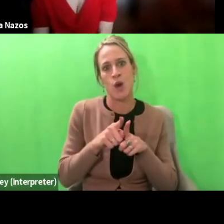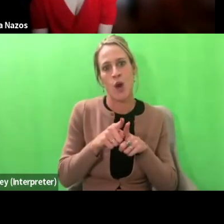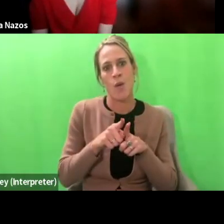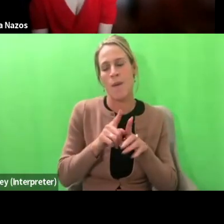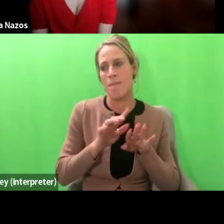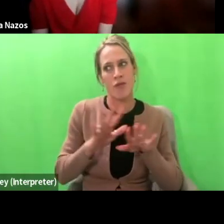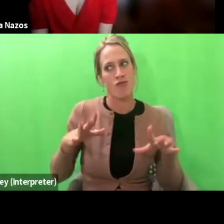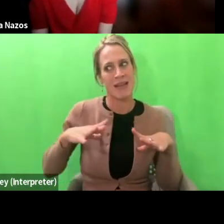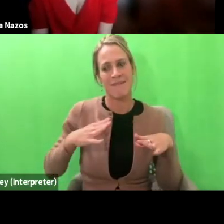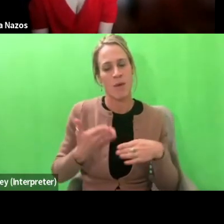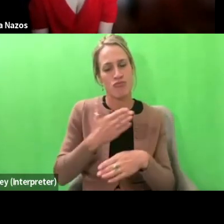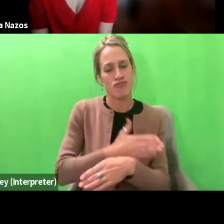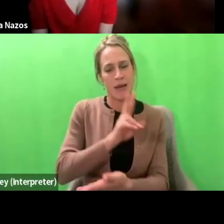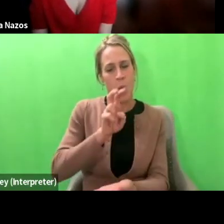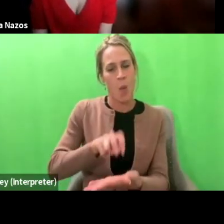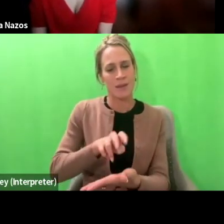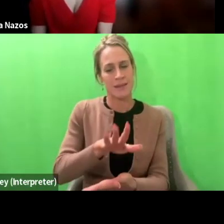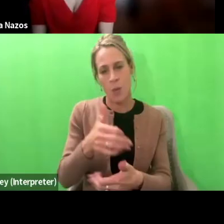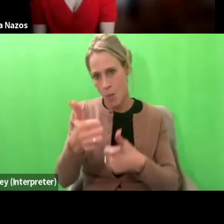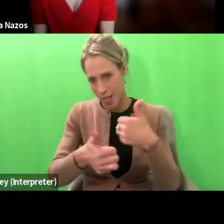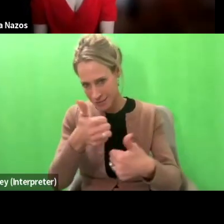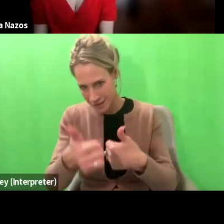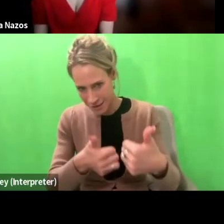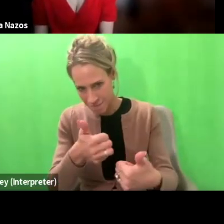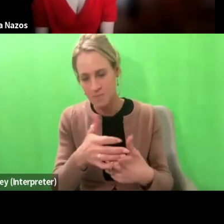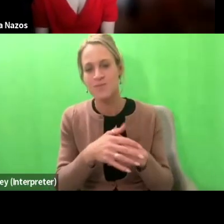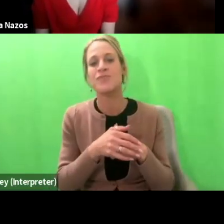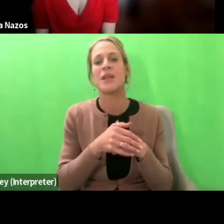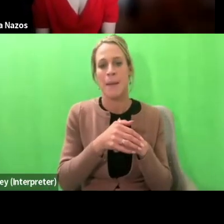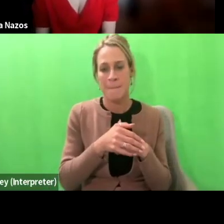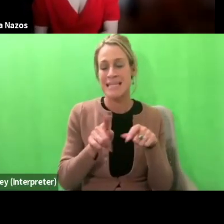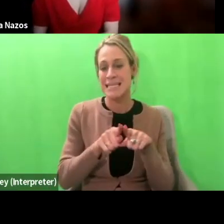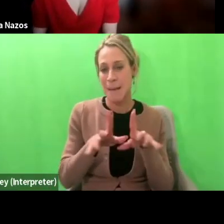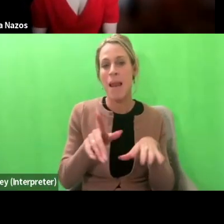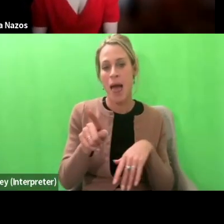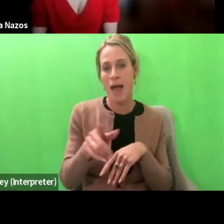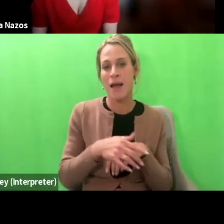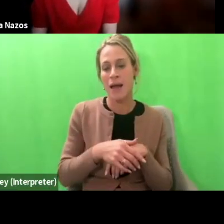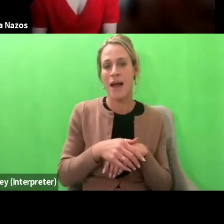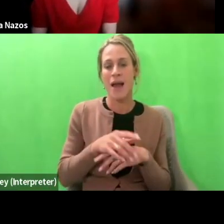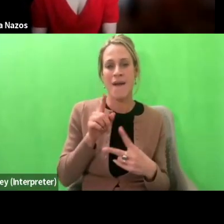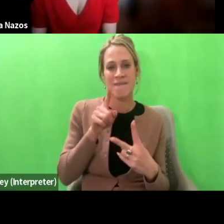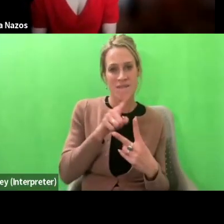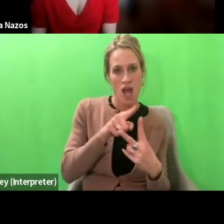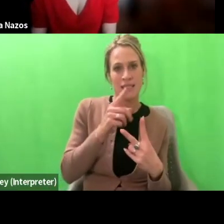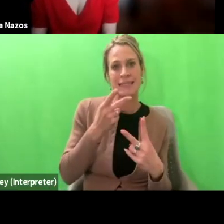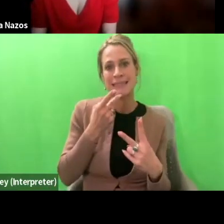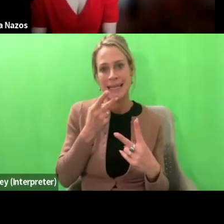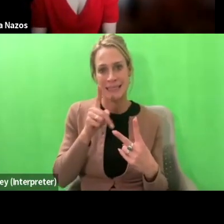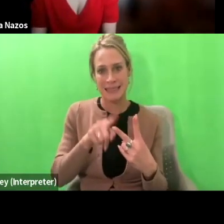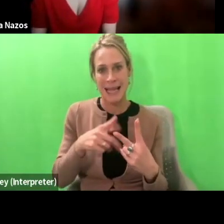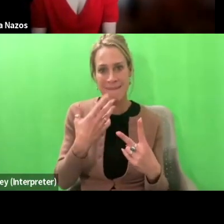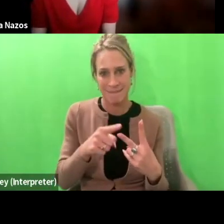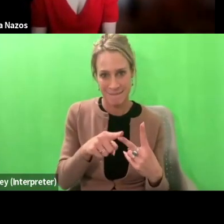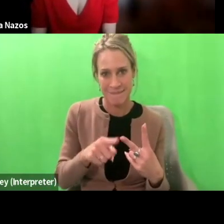done, Omnidon. But similar hiatus or length between first and second collection, something to do with the pandemic